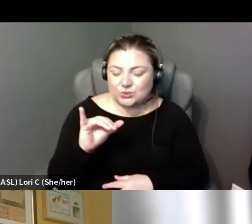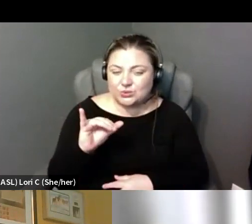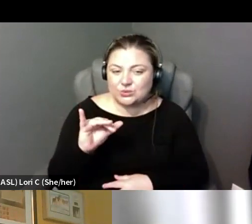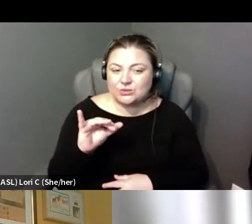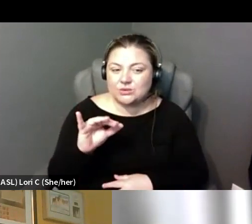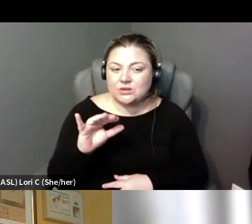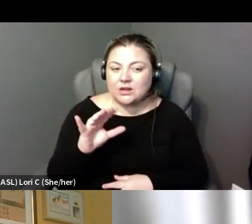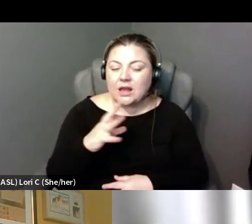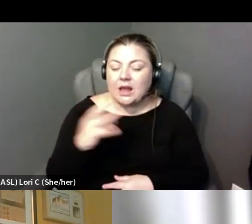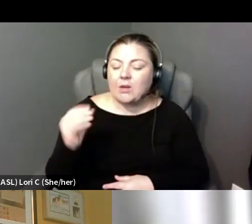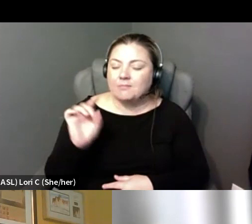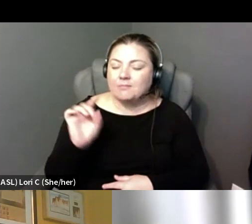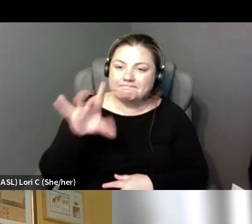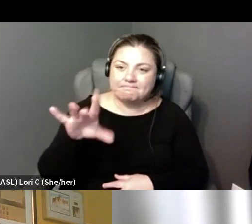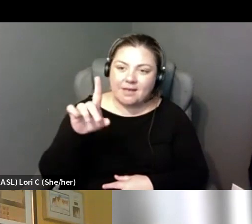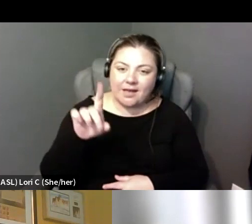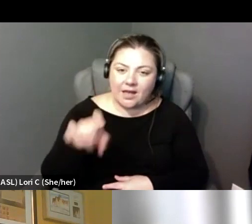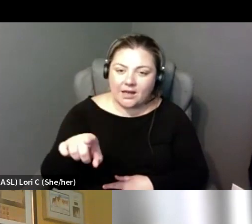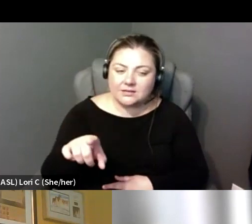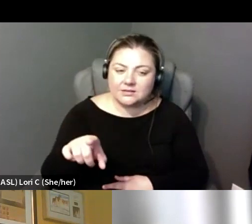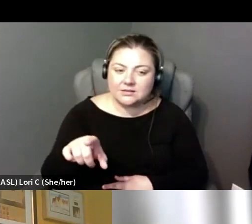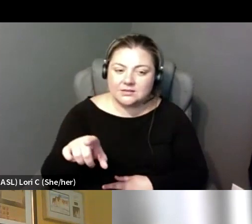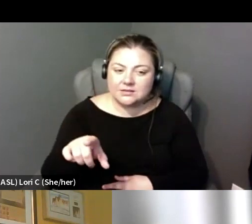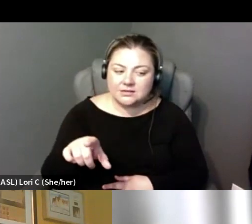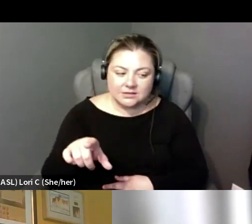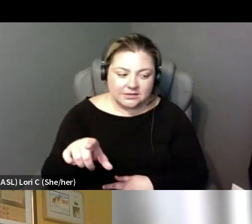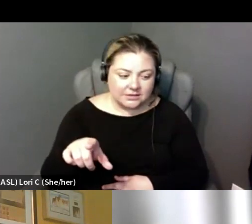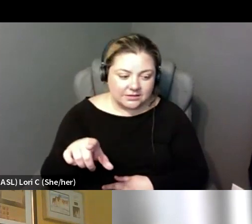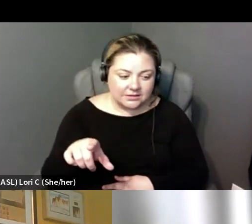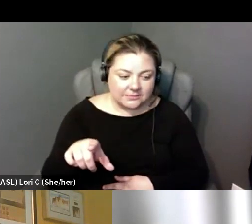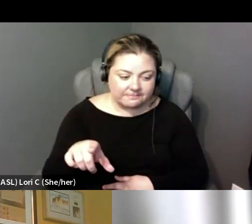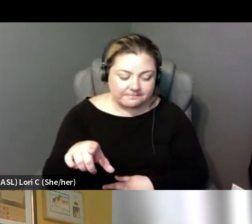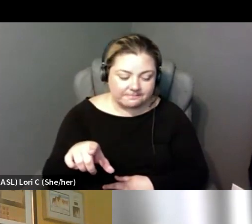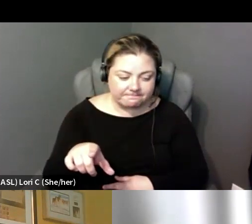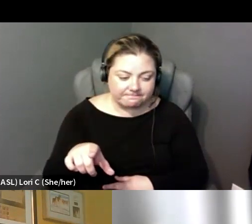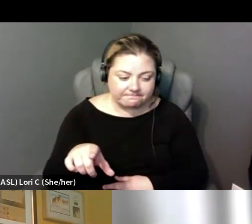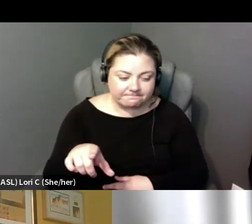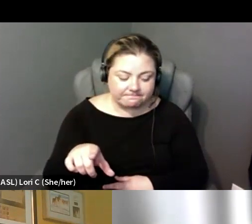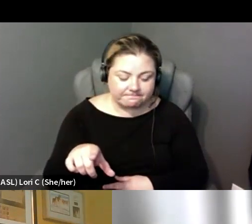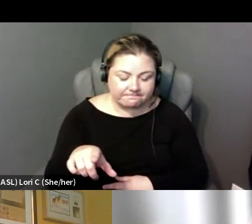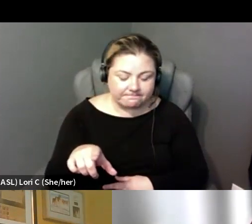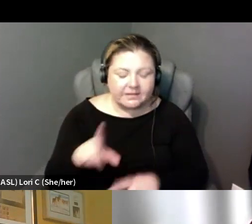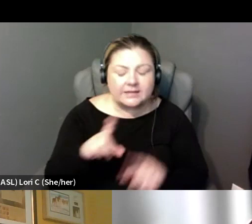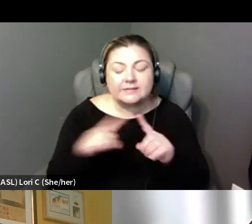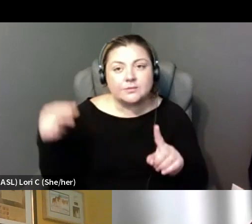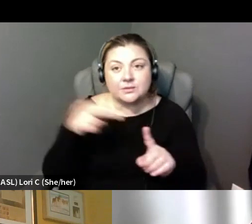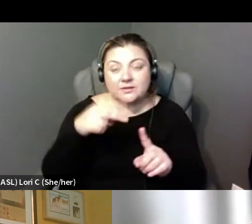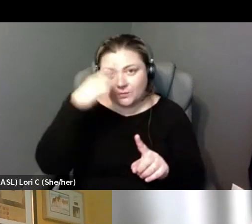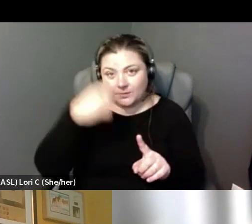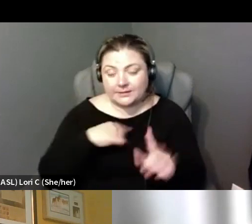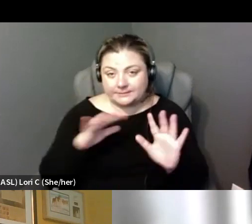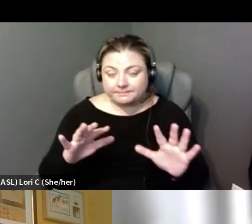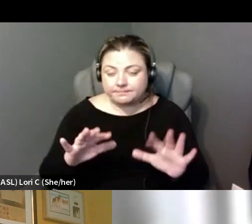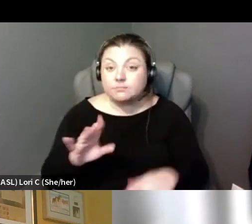is like a different version of that for me was really, and I'm very interested